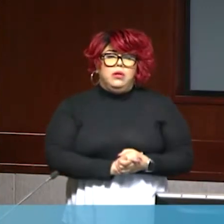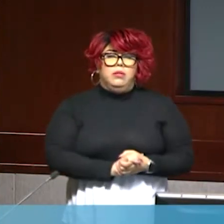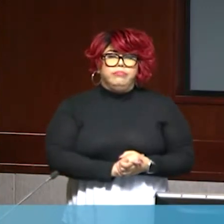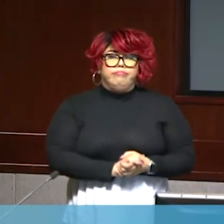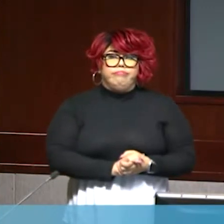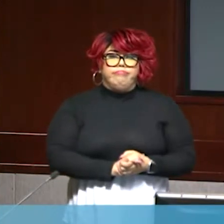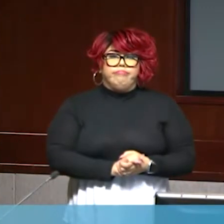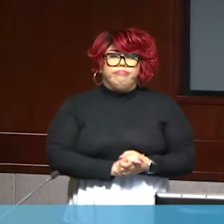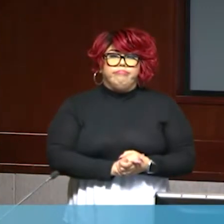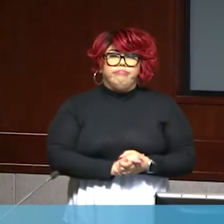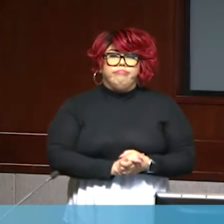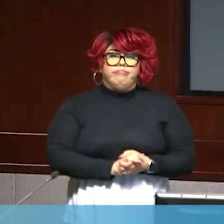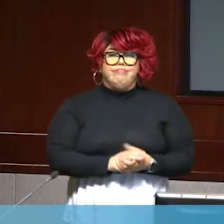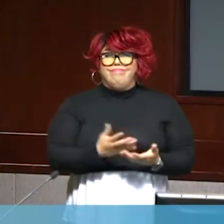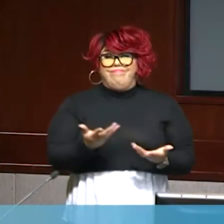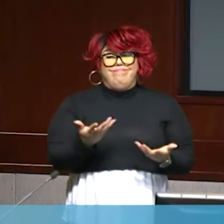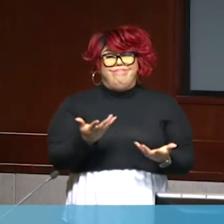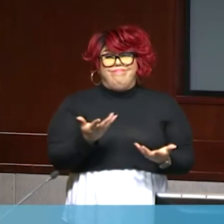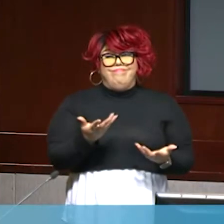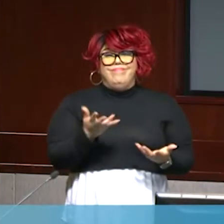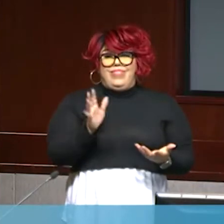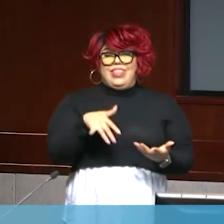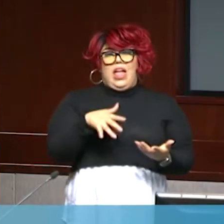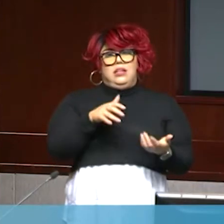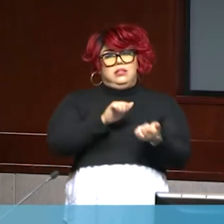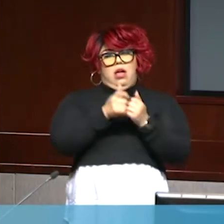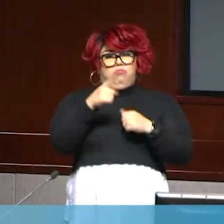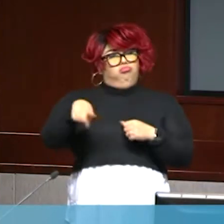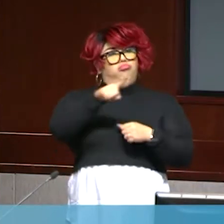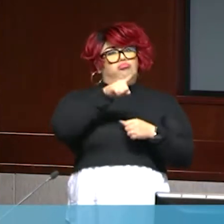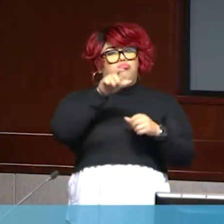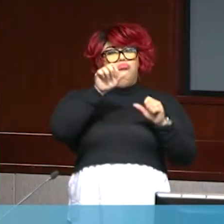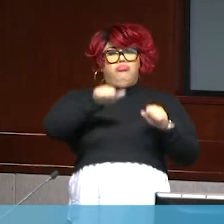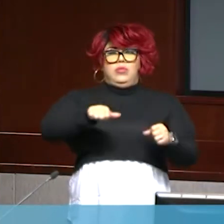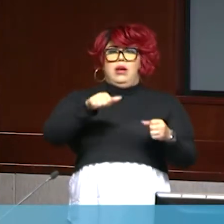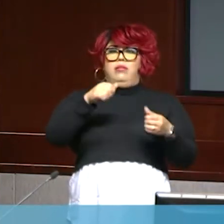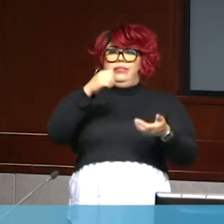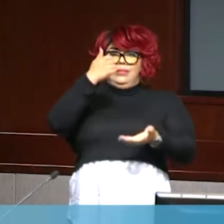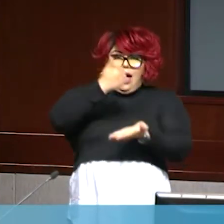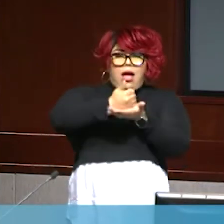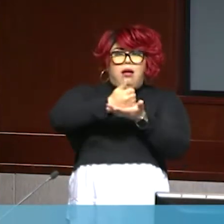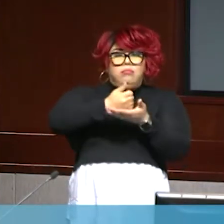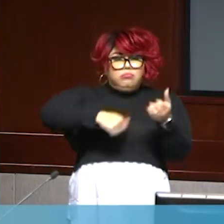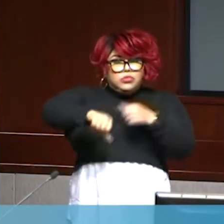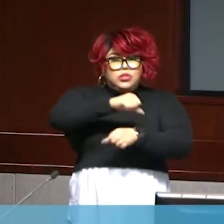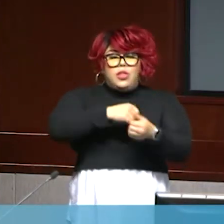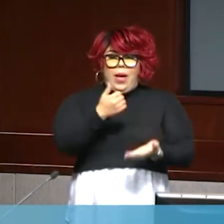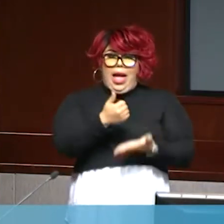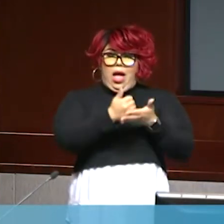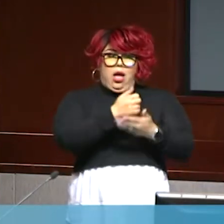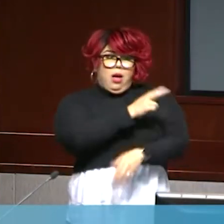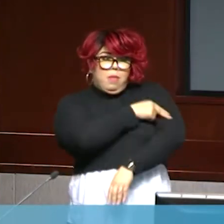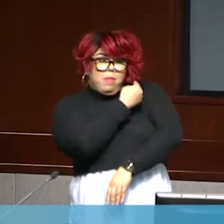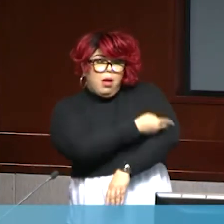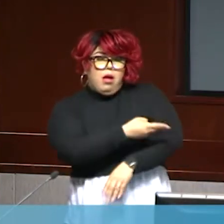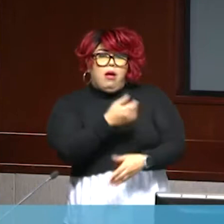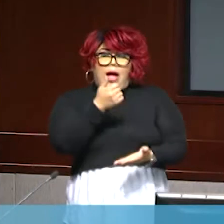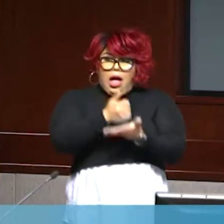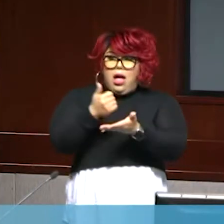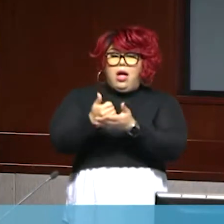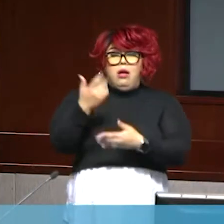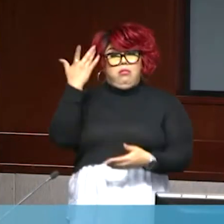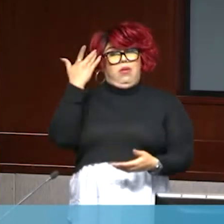is the biggest help that you can provide us as a county, our hospitals, in managing our ability to